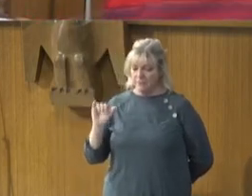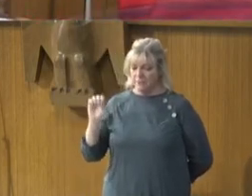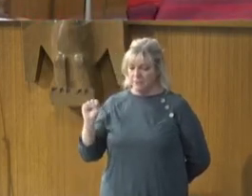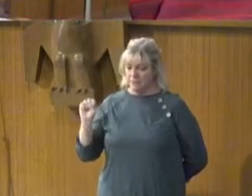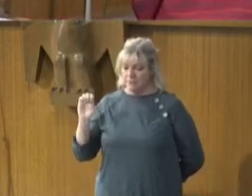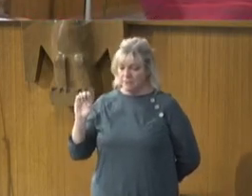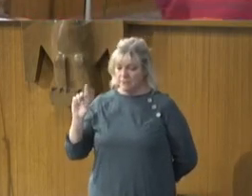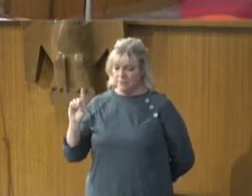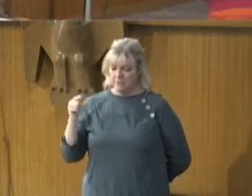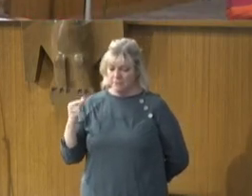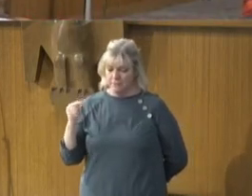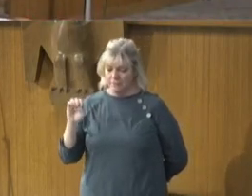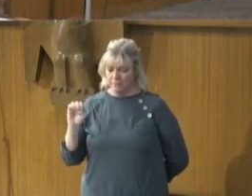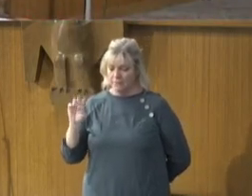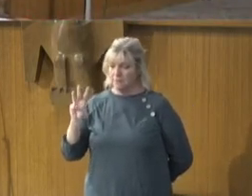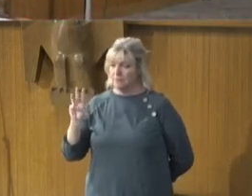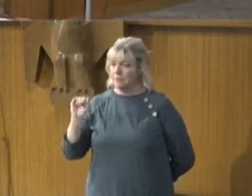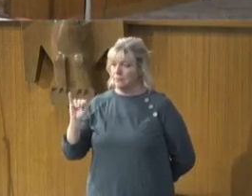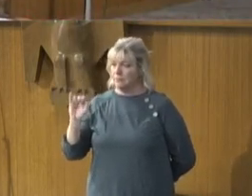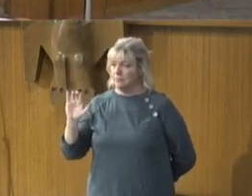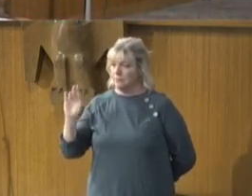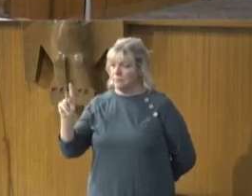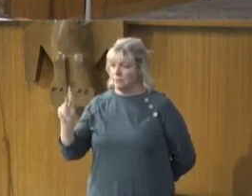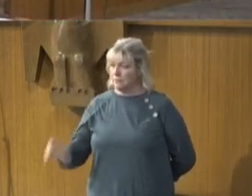Nancy Sedgwick.